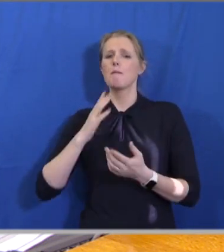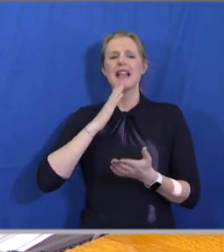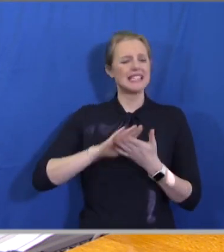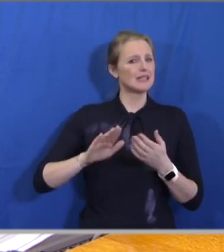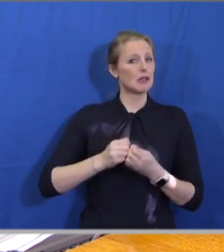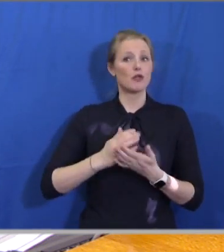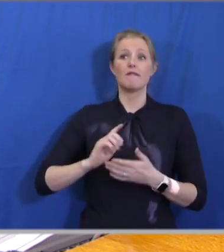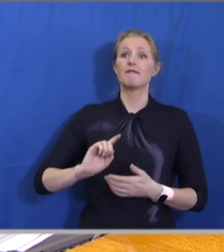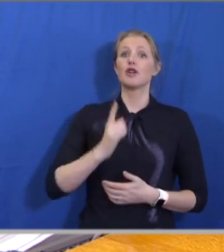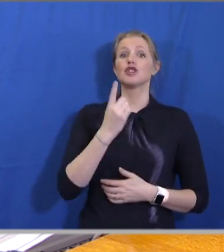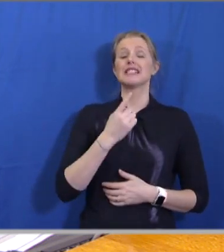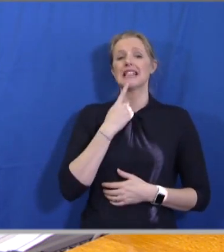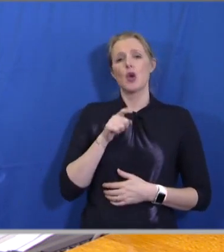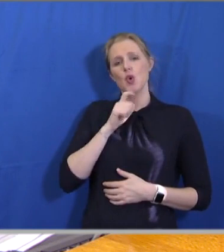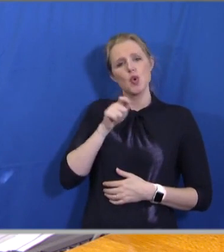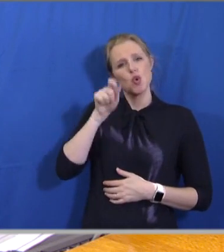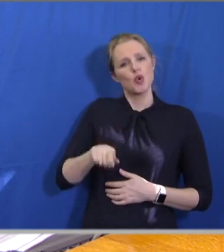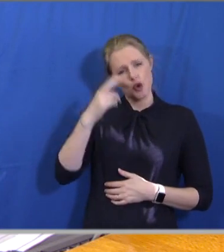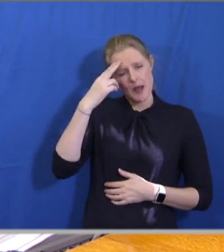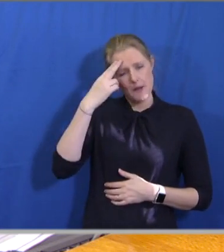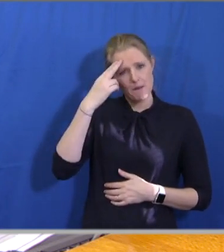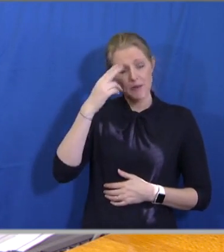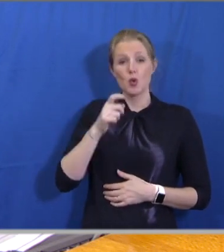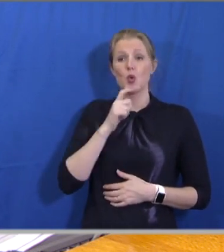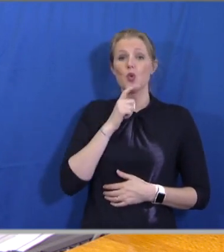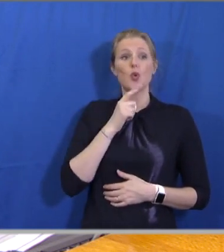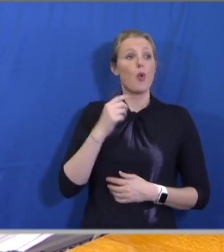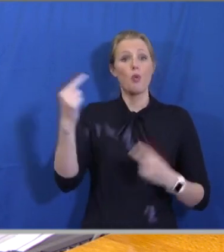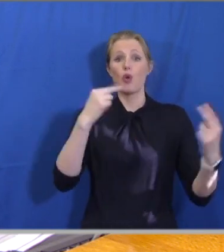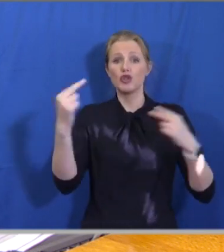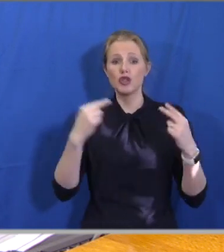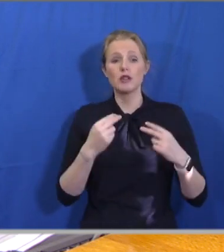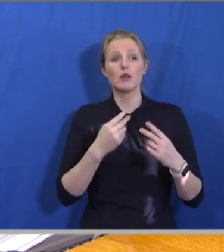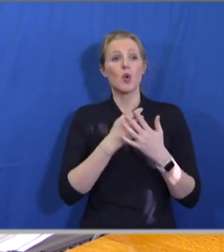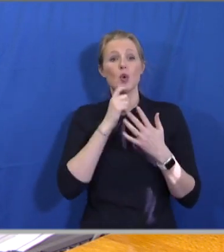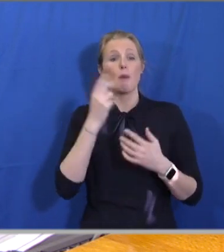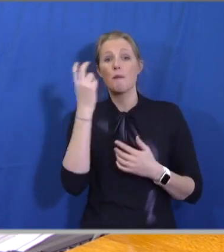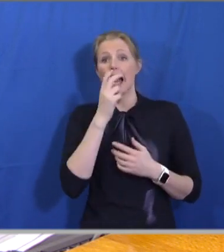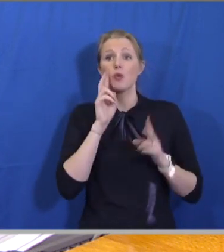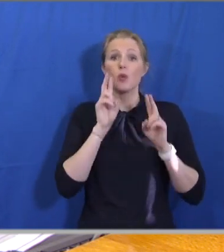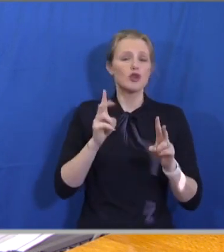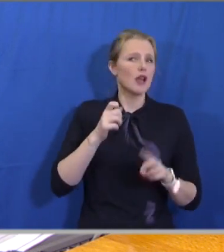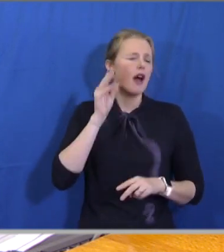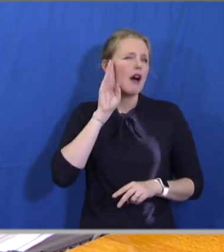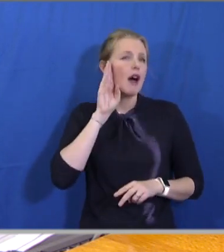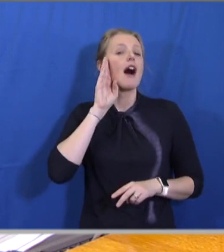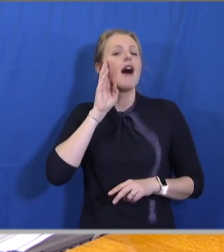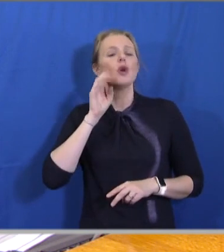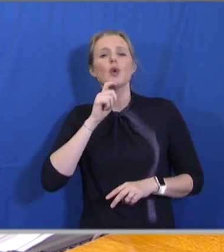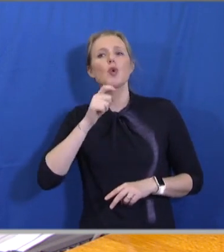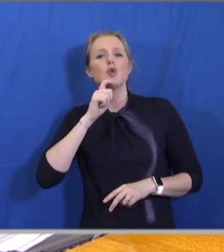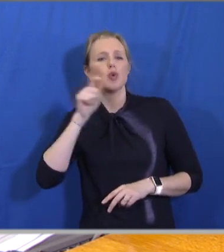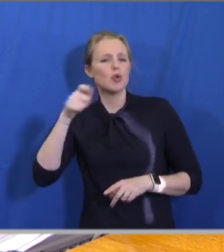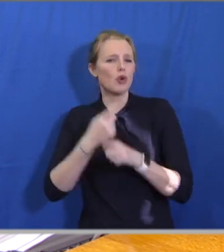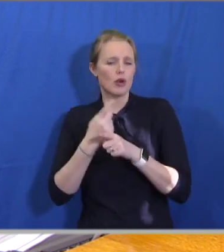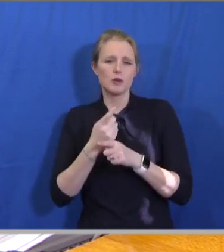your name so that people who are watching in, and I believe there are many people out there, I'm delighted that there are many people out there watching in online, as well as the